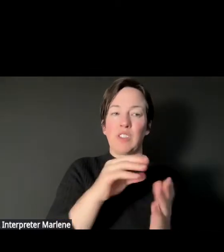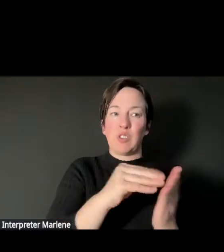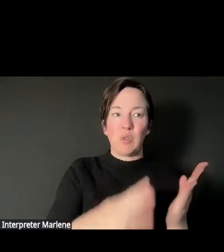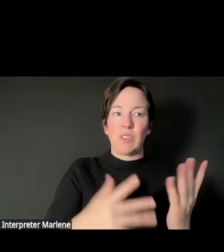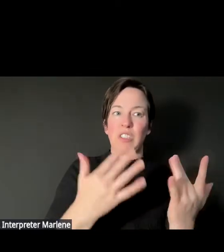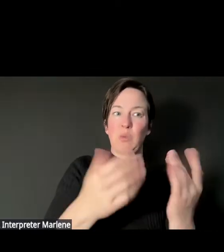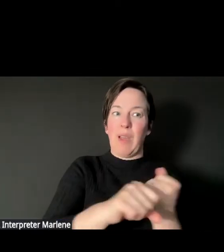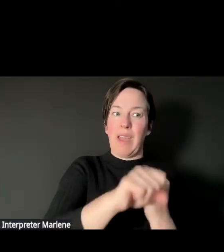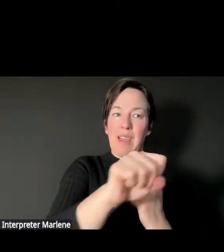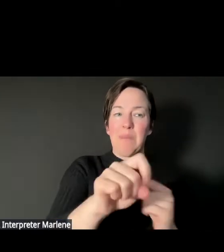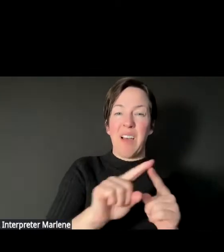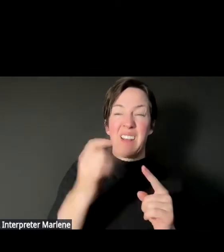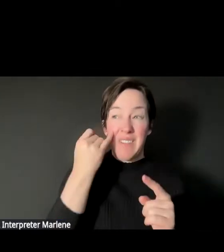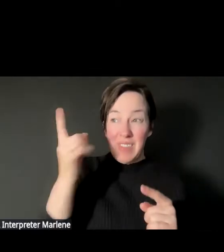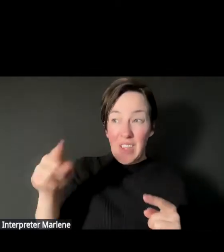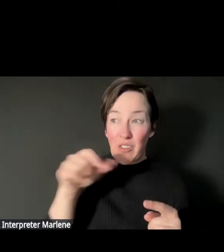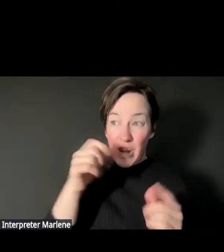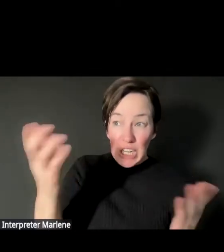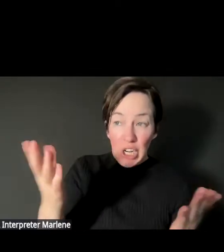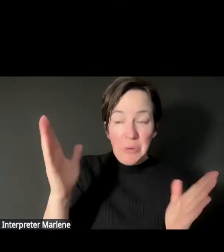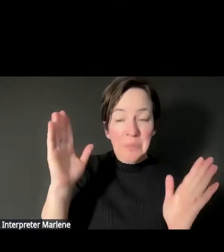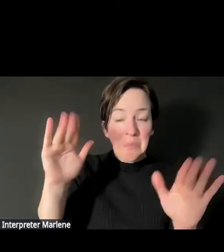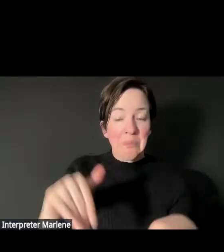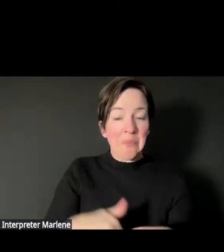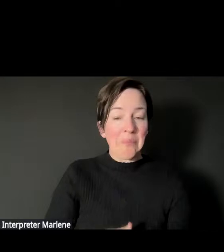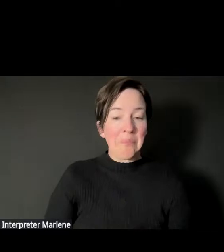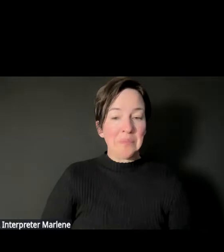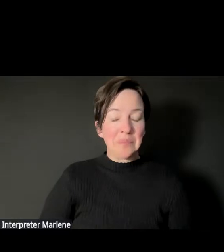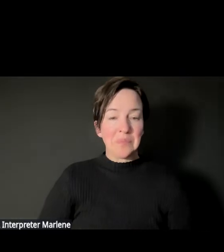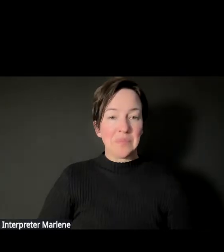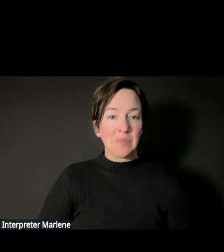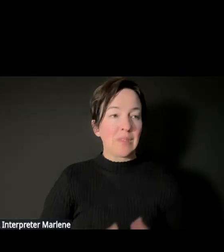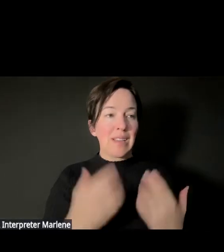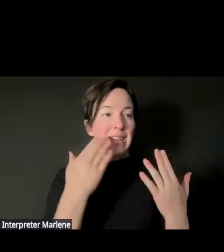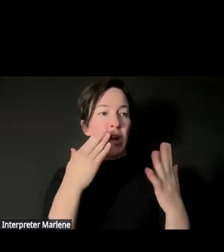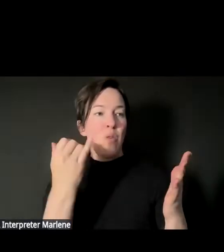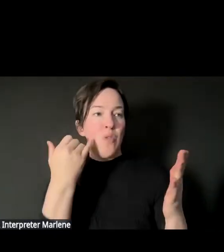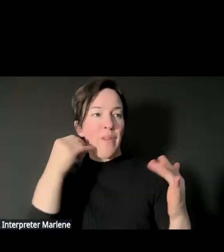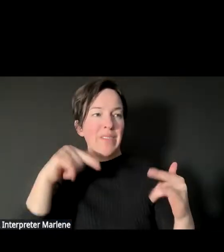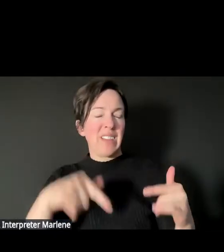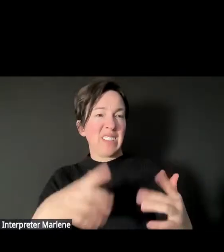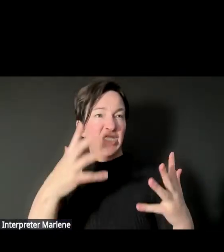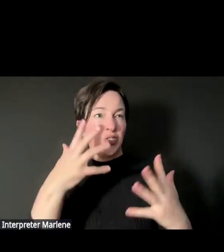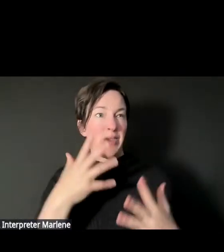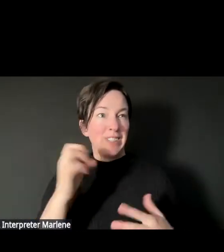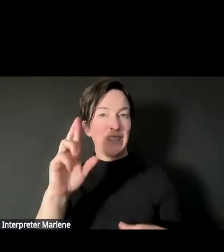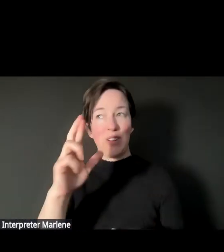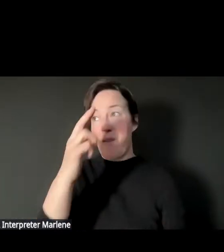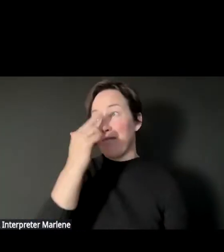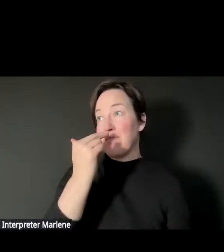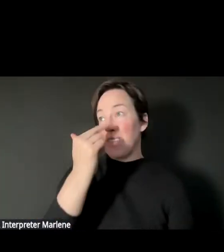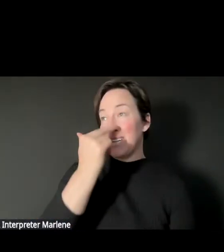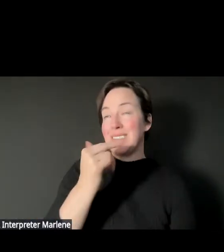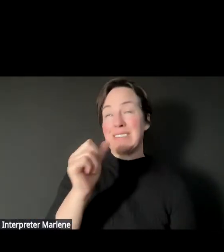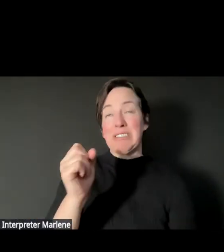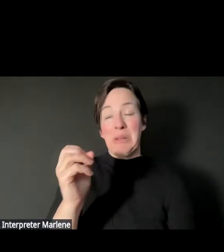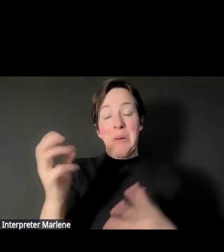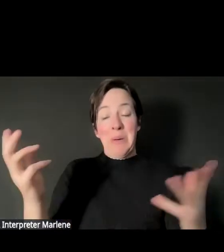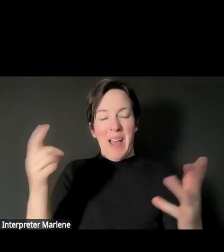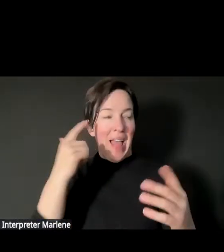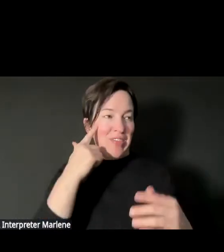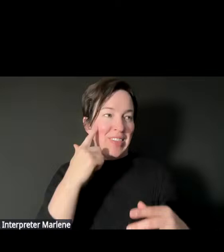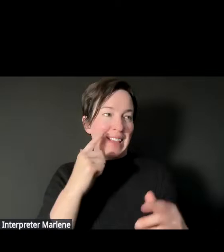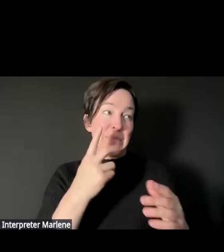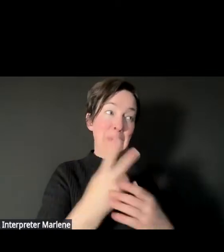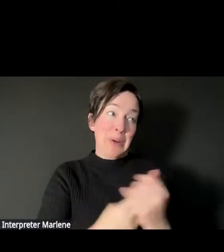yes. Nice. I don't know if this is a tragedy or a comedy, so. I think it's It's a a little bit drama.